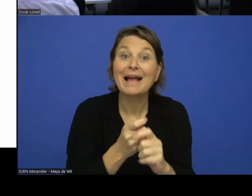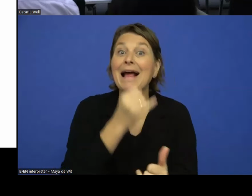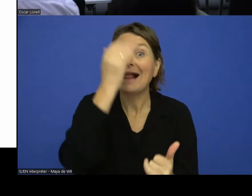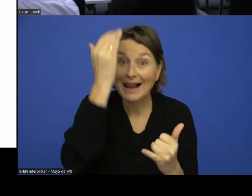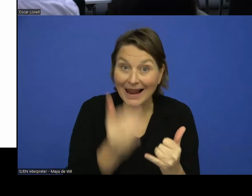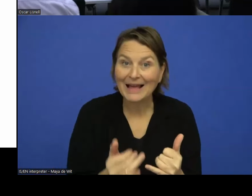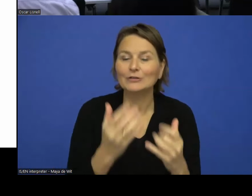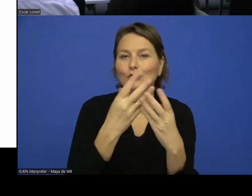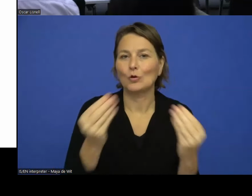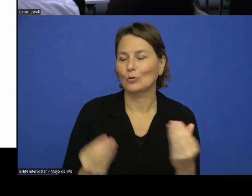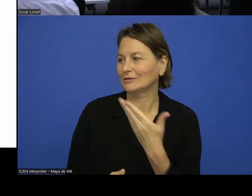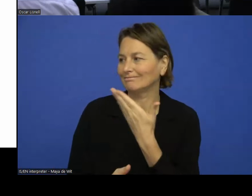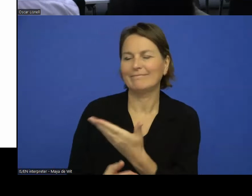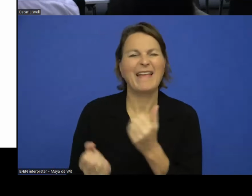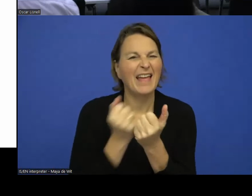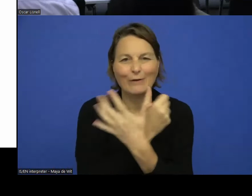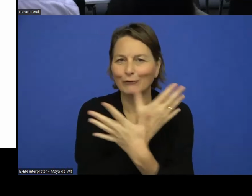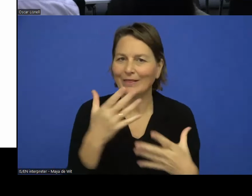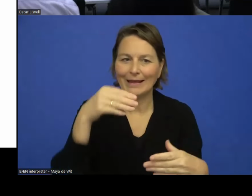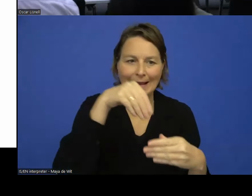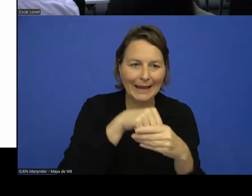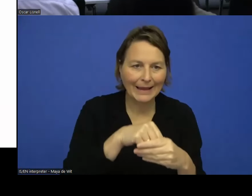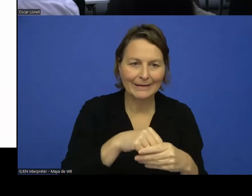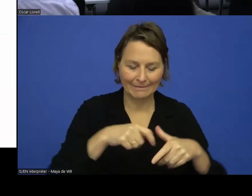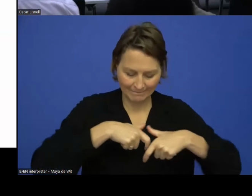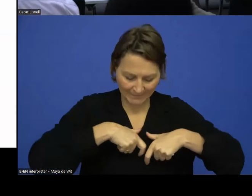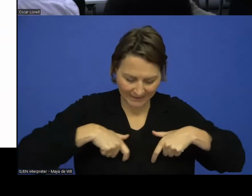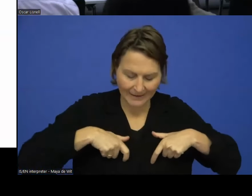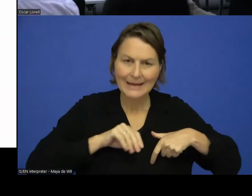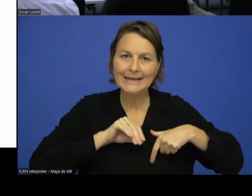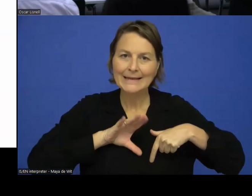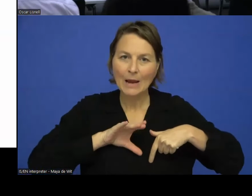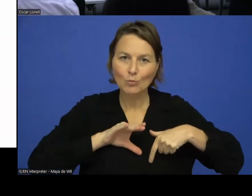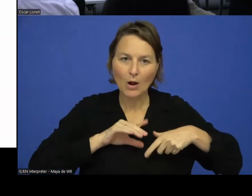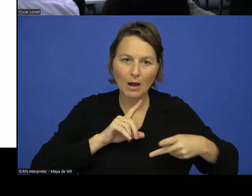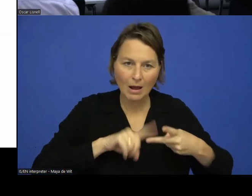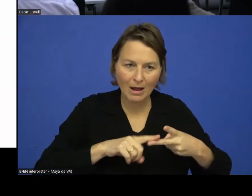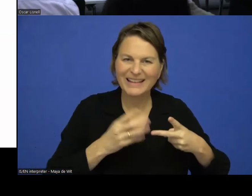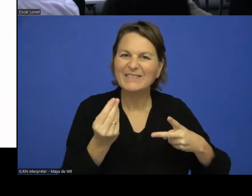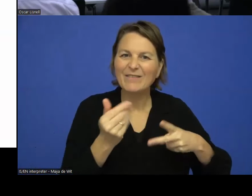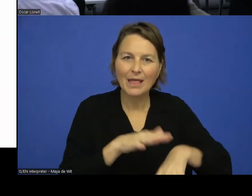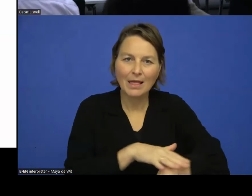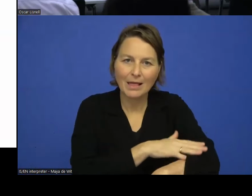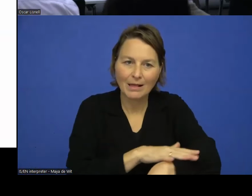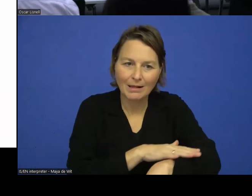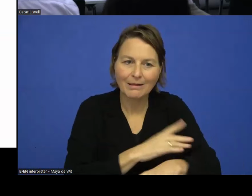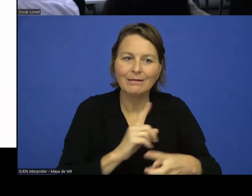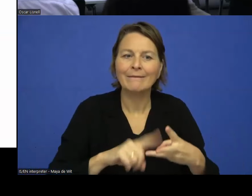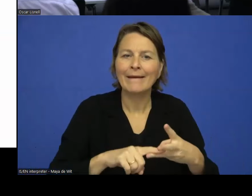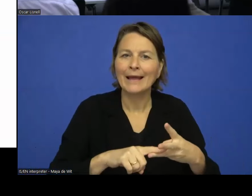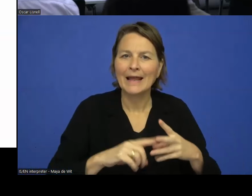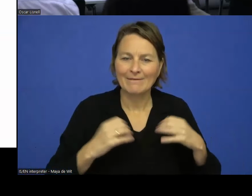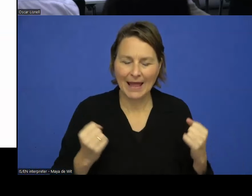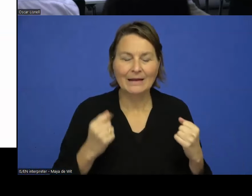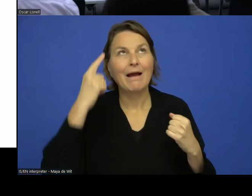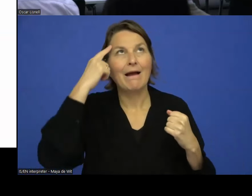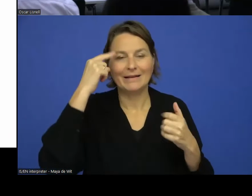got everything. So sensors, cameras, and within it, it has actuators, and it's